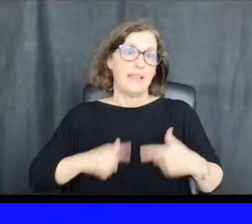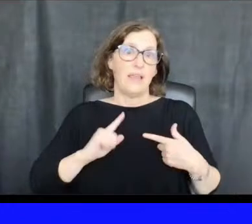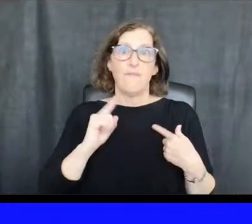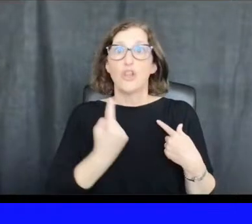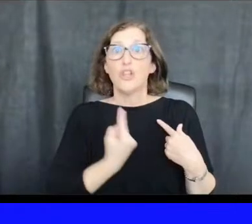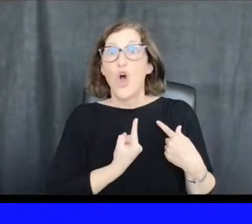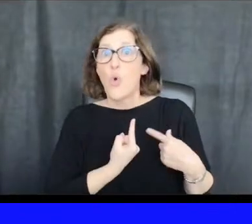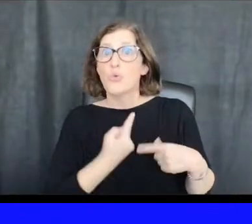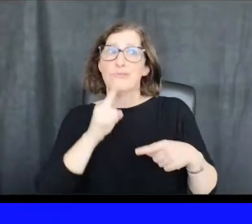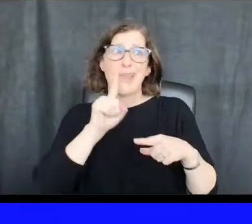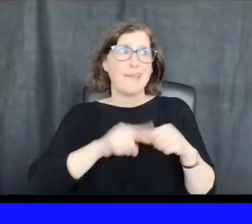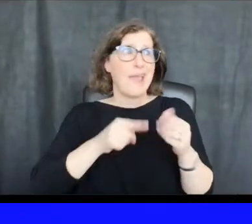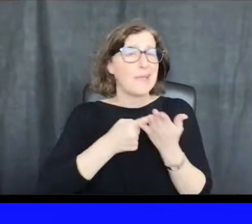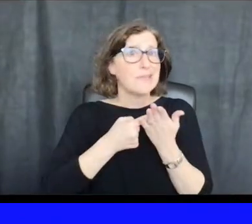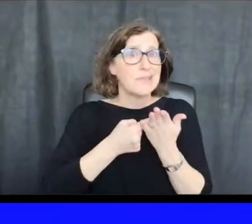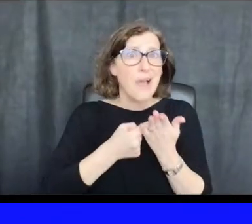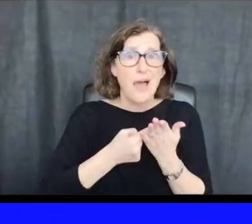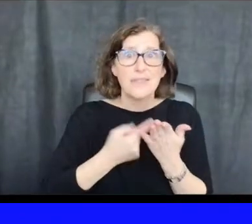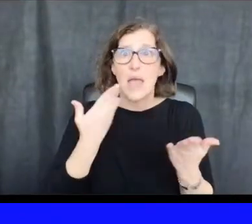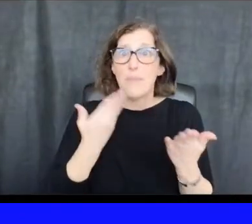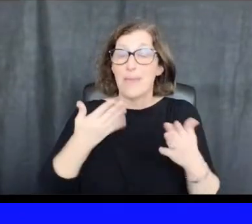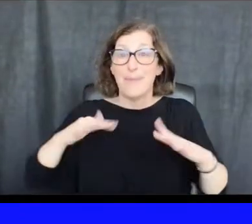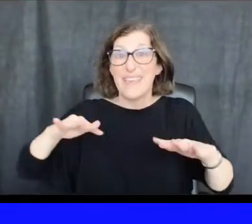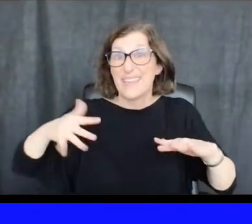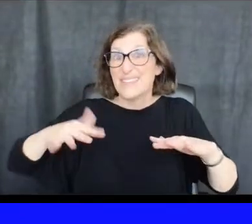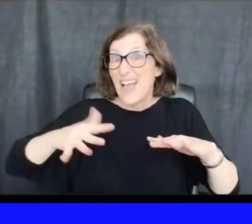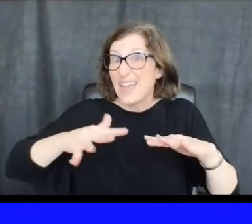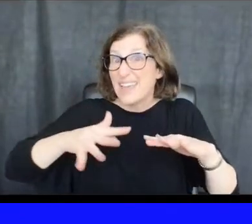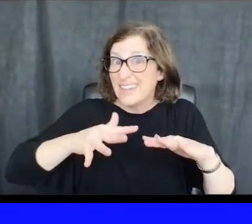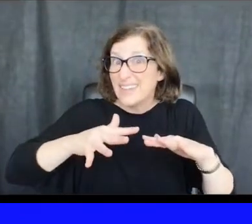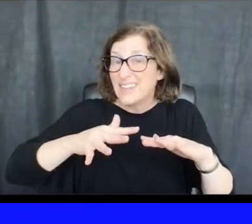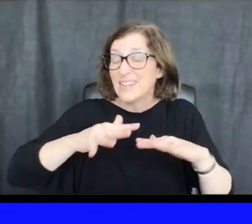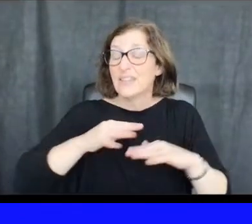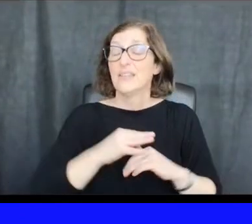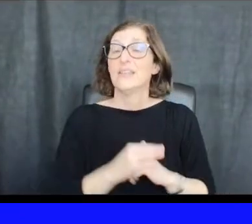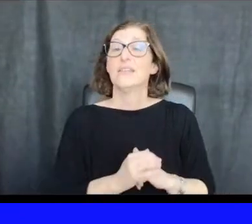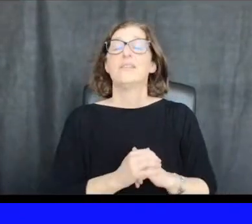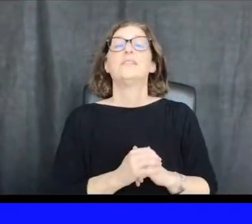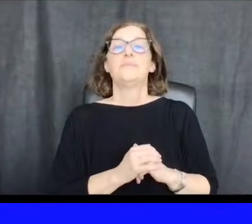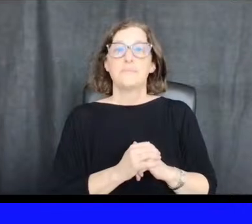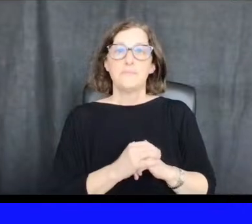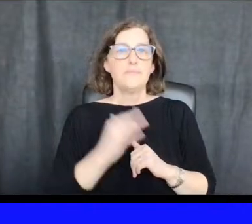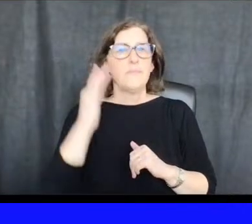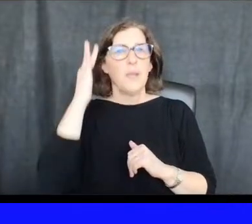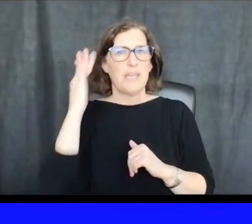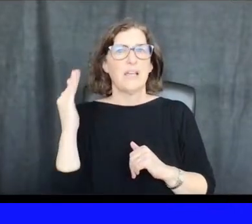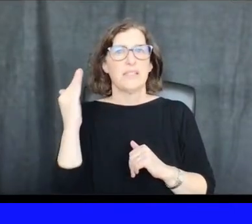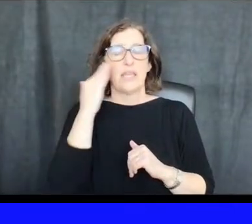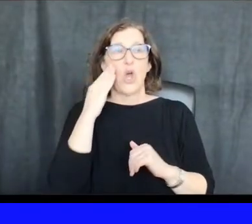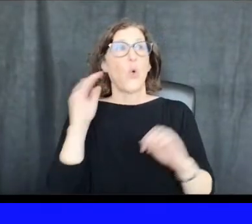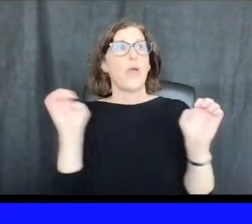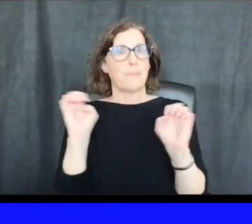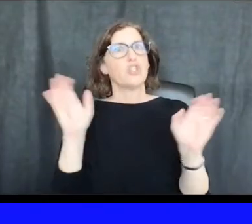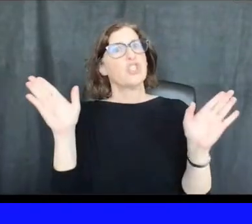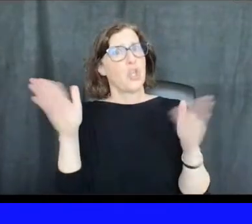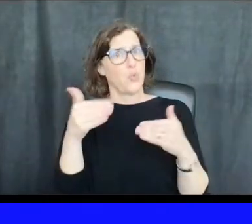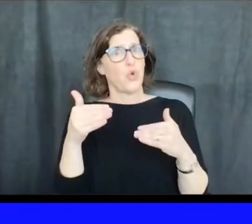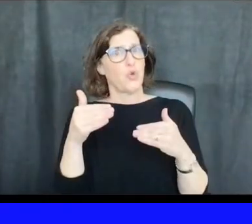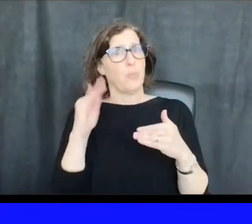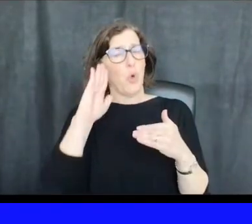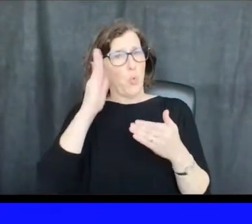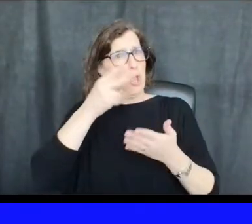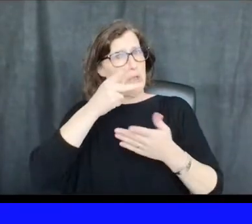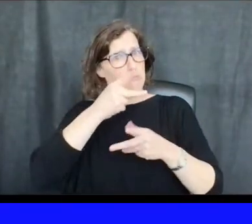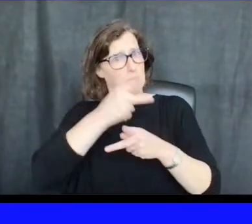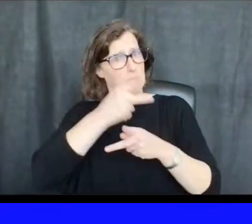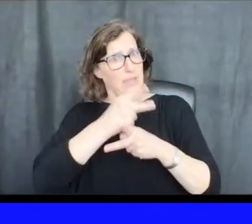add to their care team. Virtual express care has about an 80% rate of